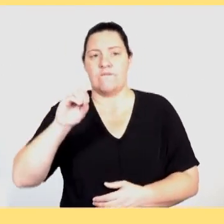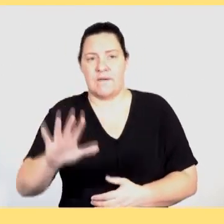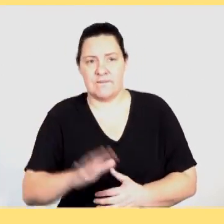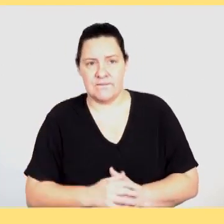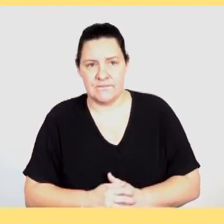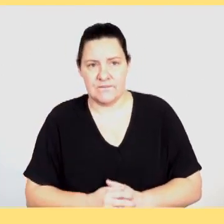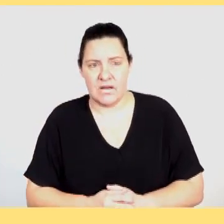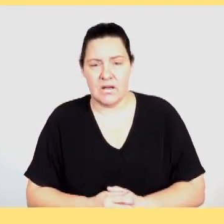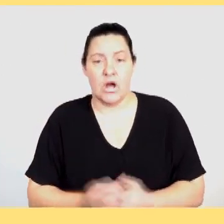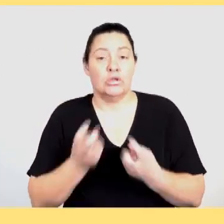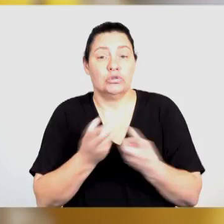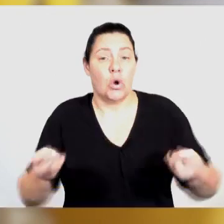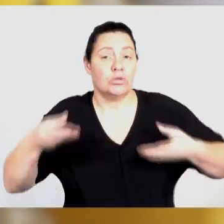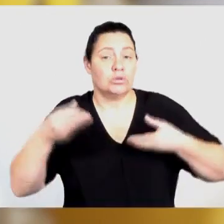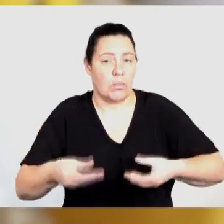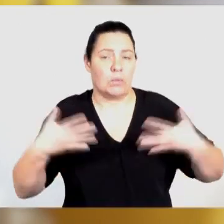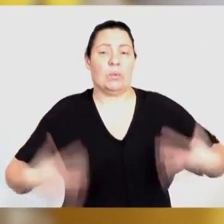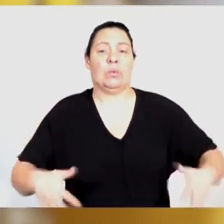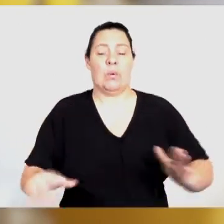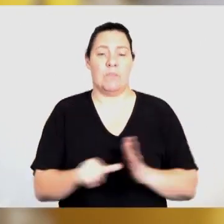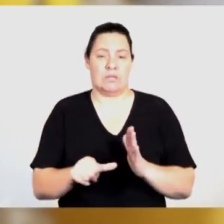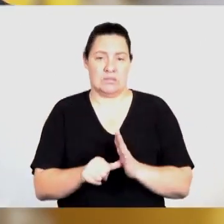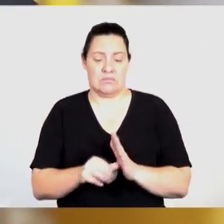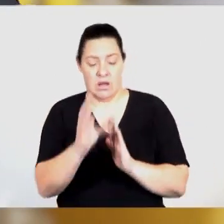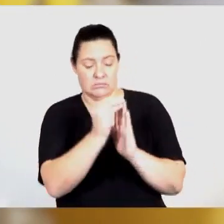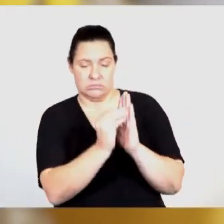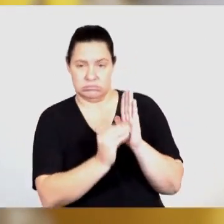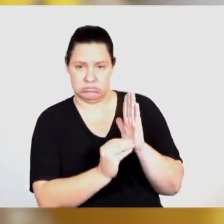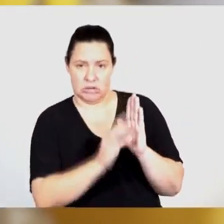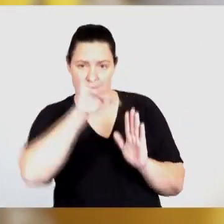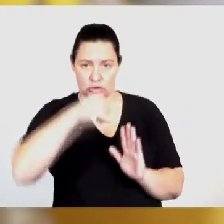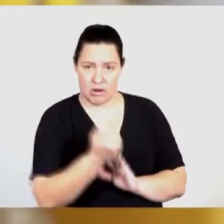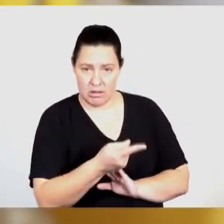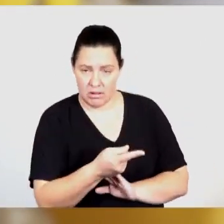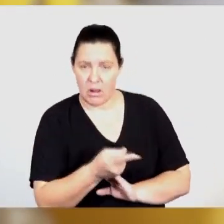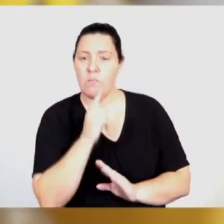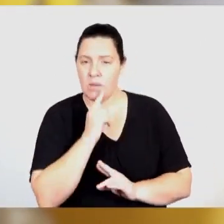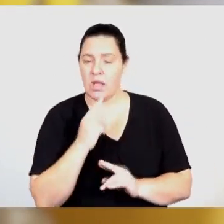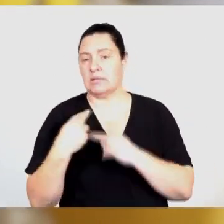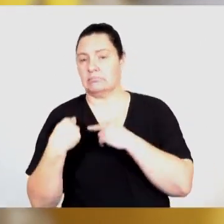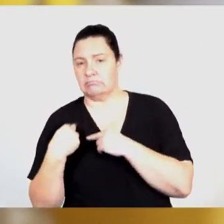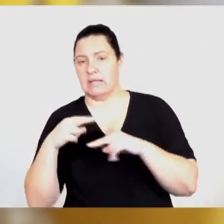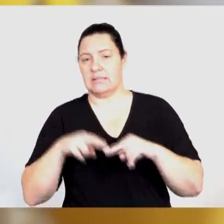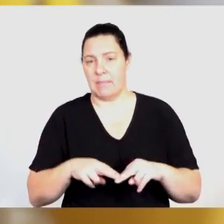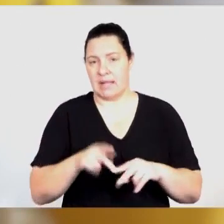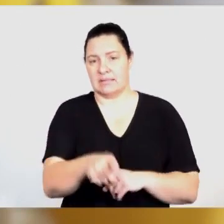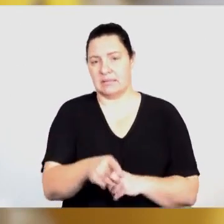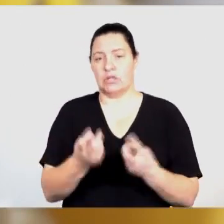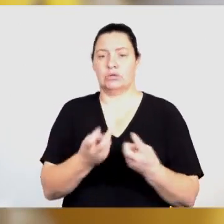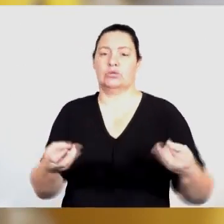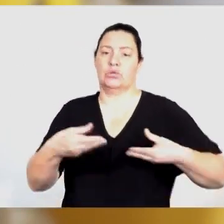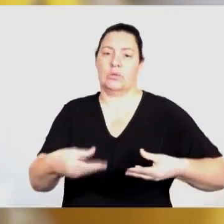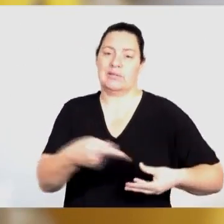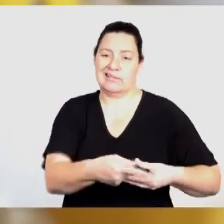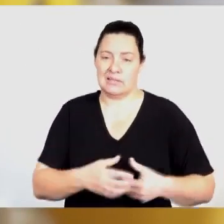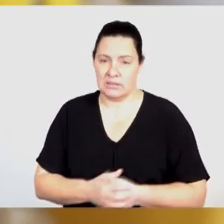405. Remember, source documents are very important. When we are recording in our journal, we rely on our